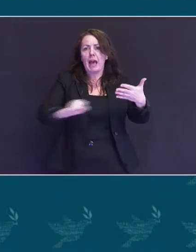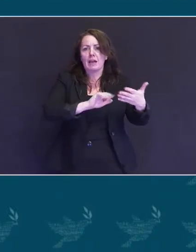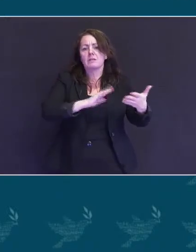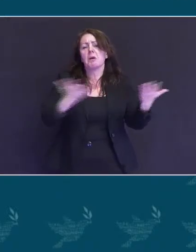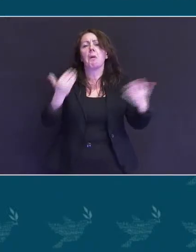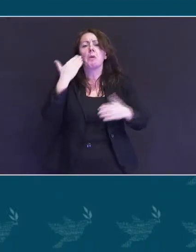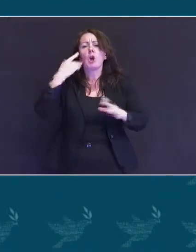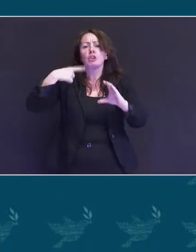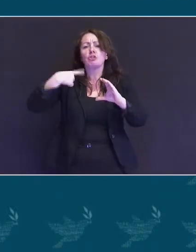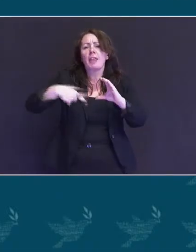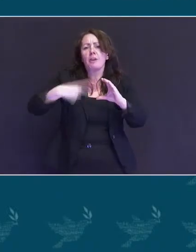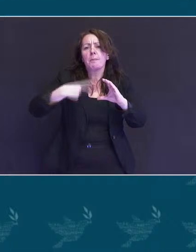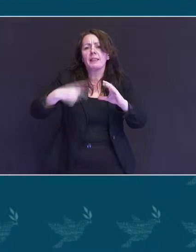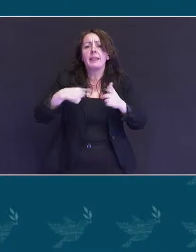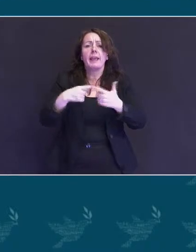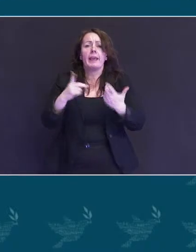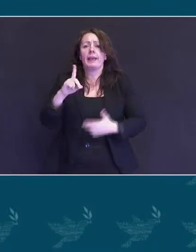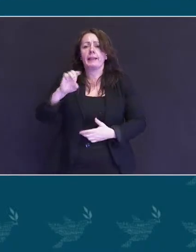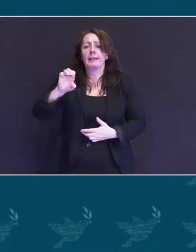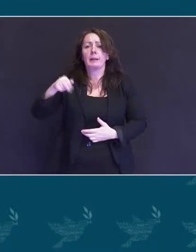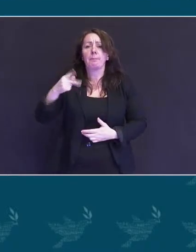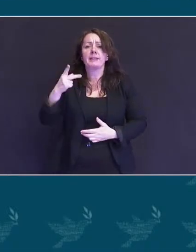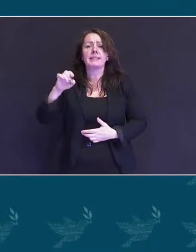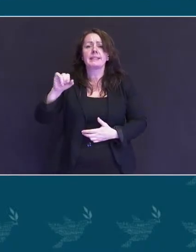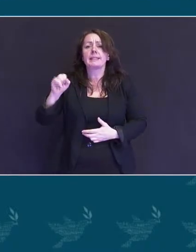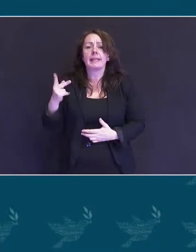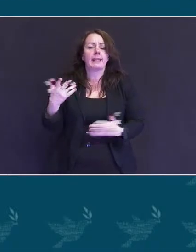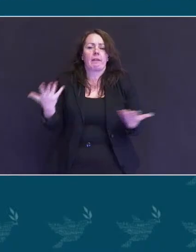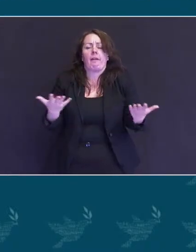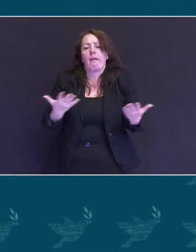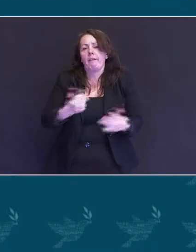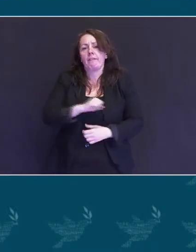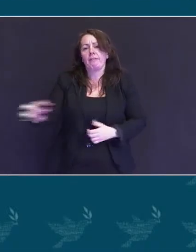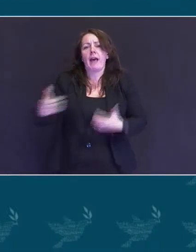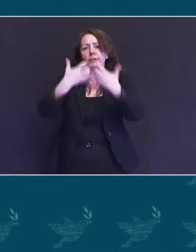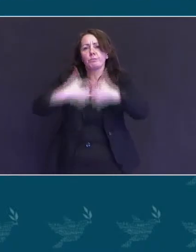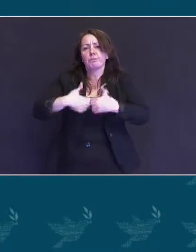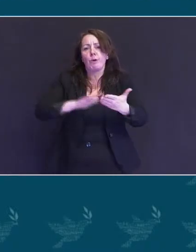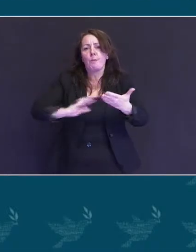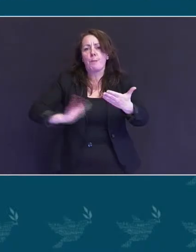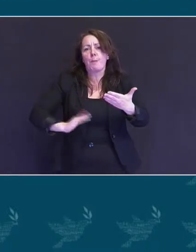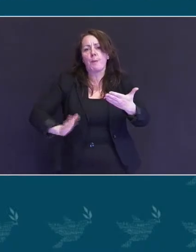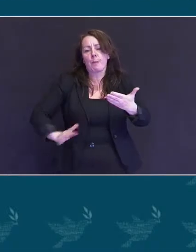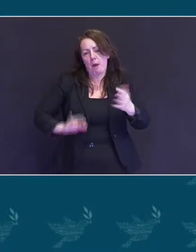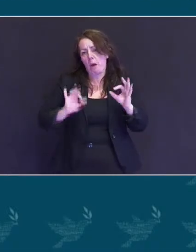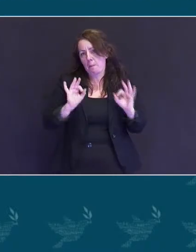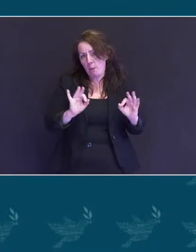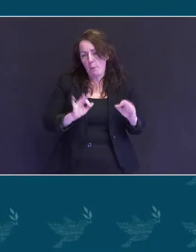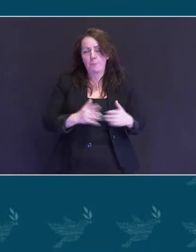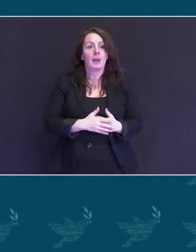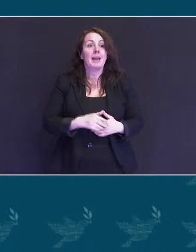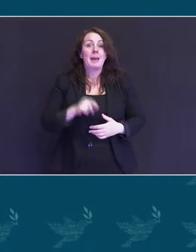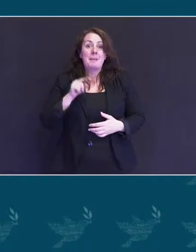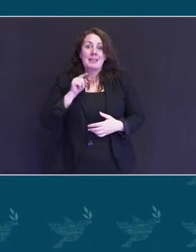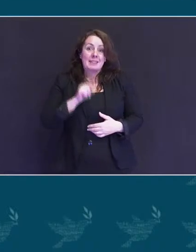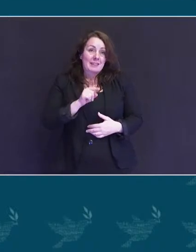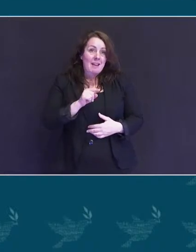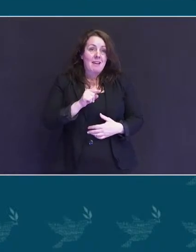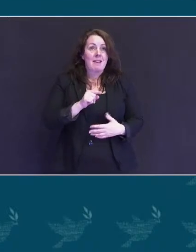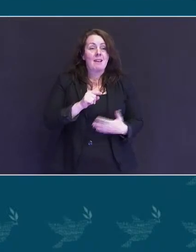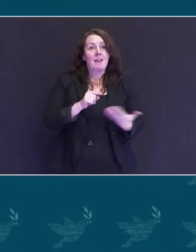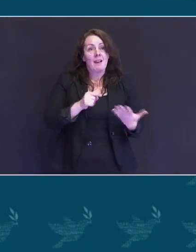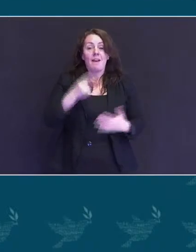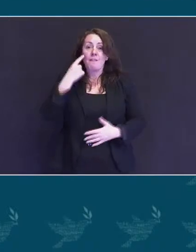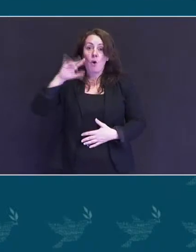and translating it into another. You can see it in ChatGPT, DeepSeek, whatever. They manage to do that work.